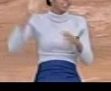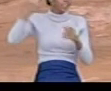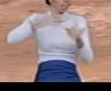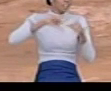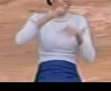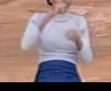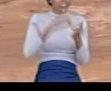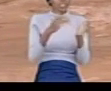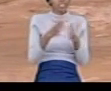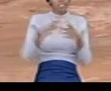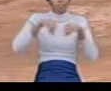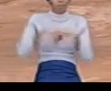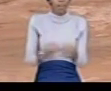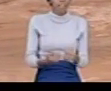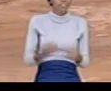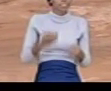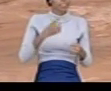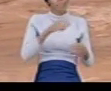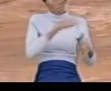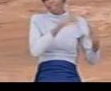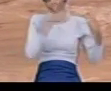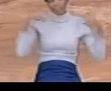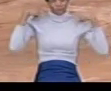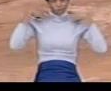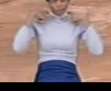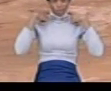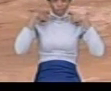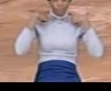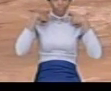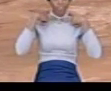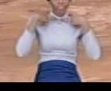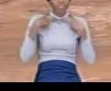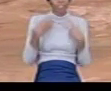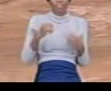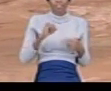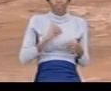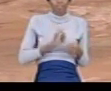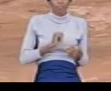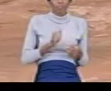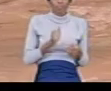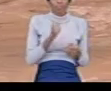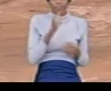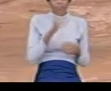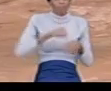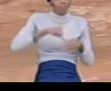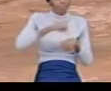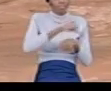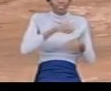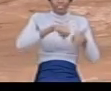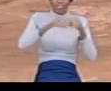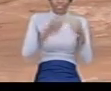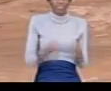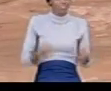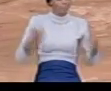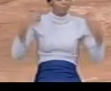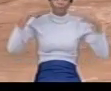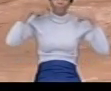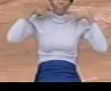the anointing, Jesus breaks the yoke. Anointing breaks the